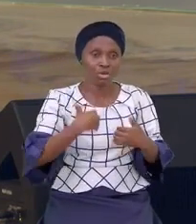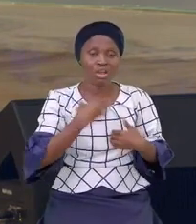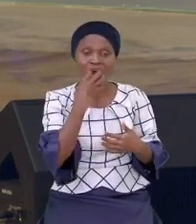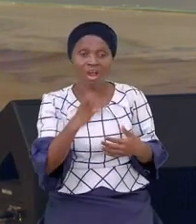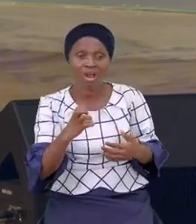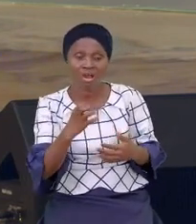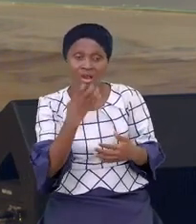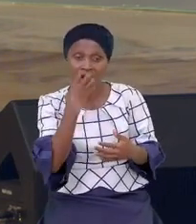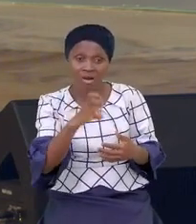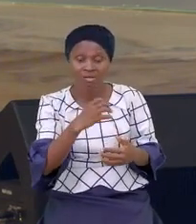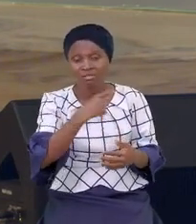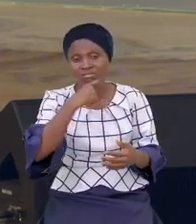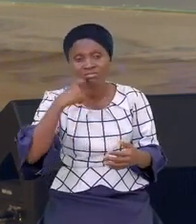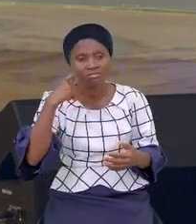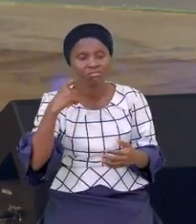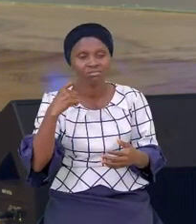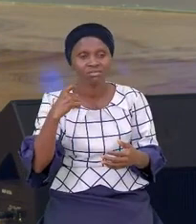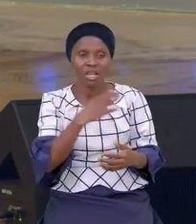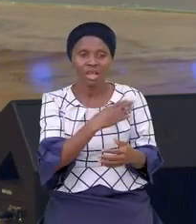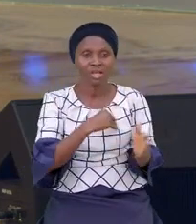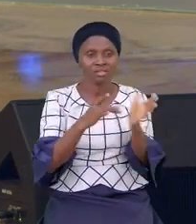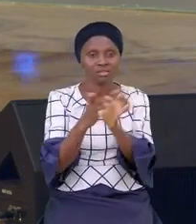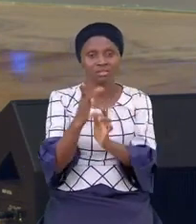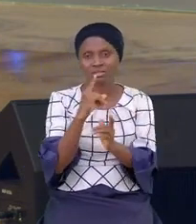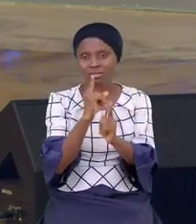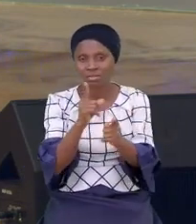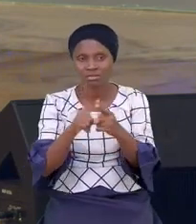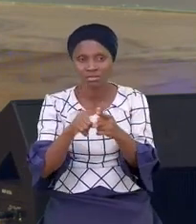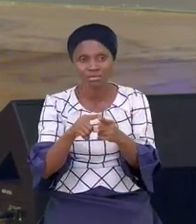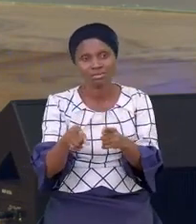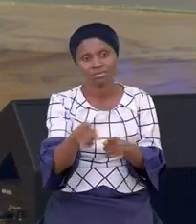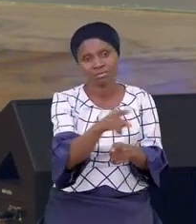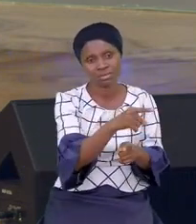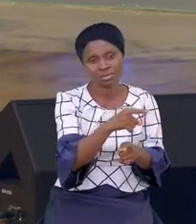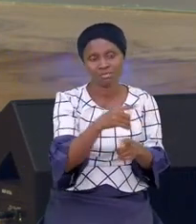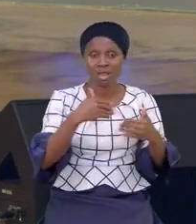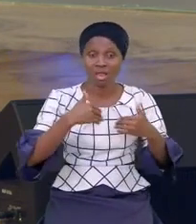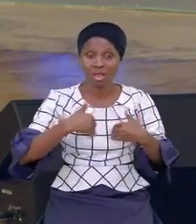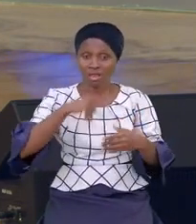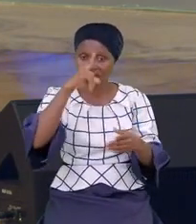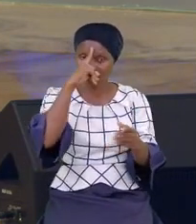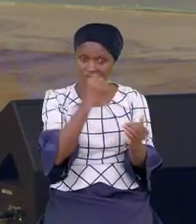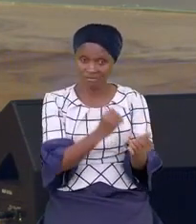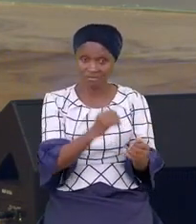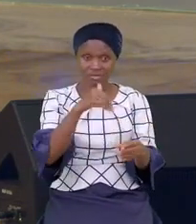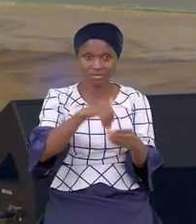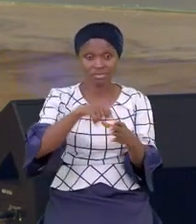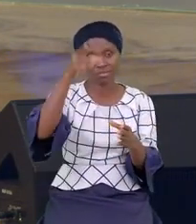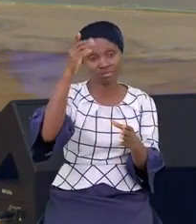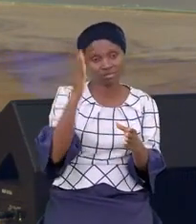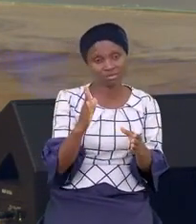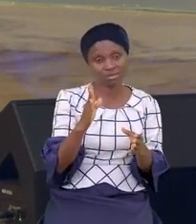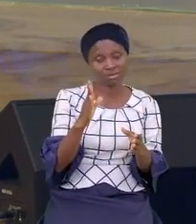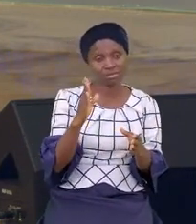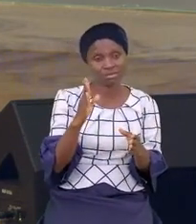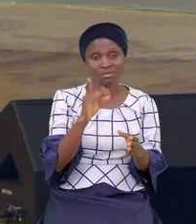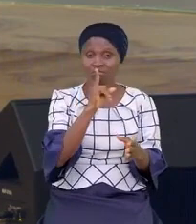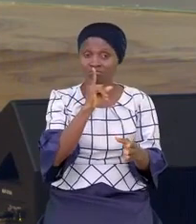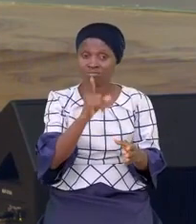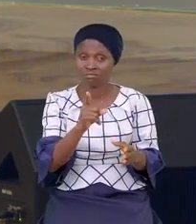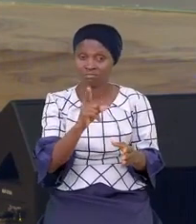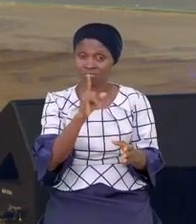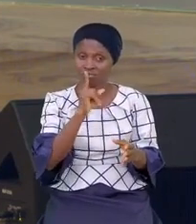says unto them, have faith in God. For verily I